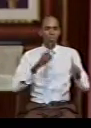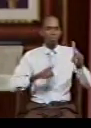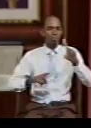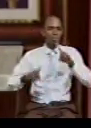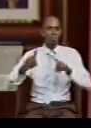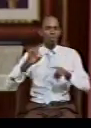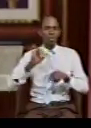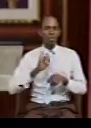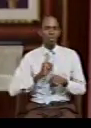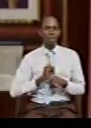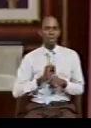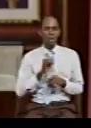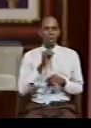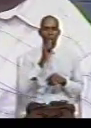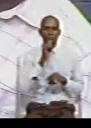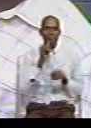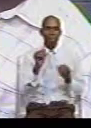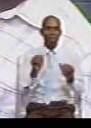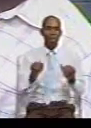able. I am able.